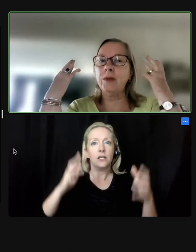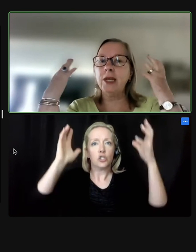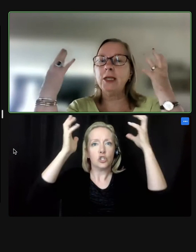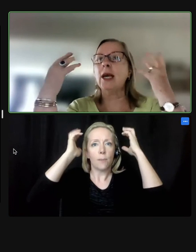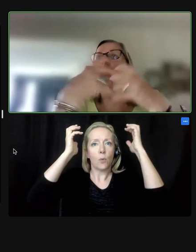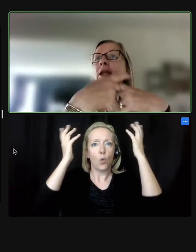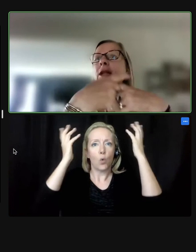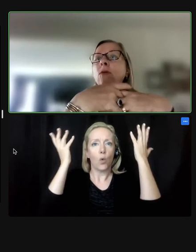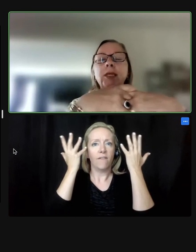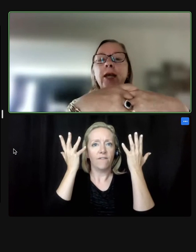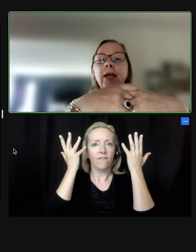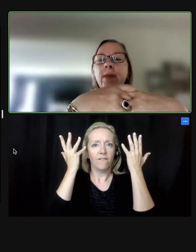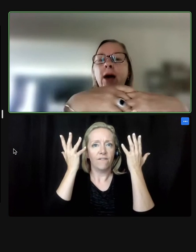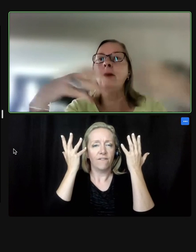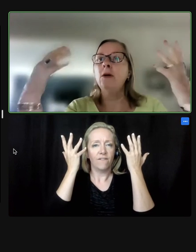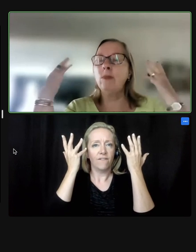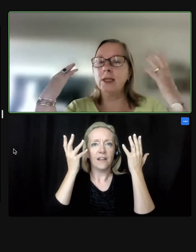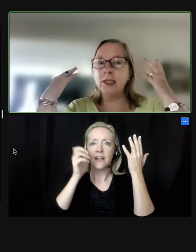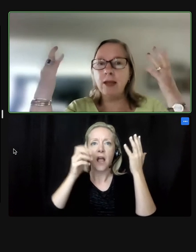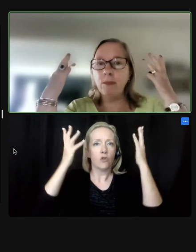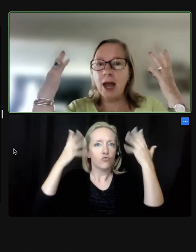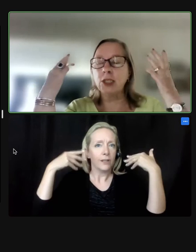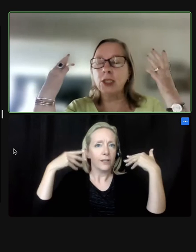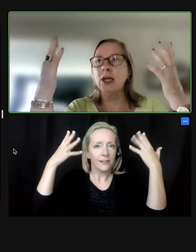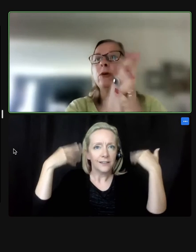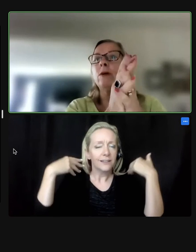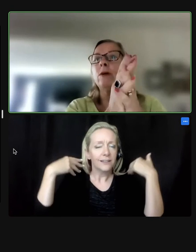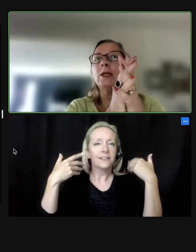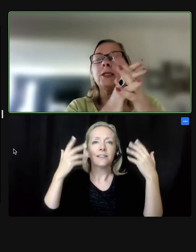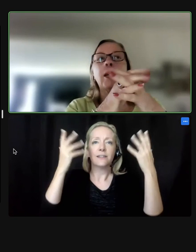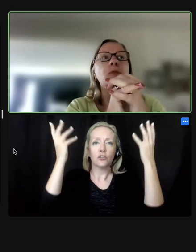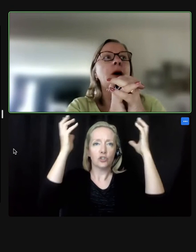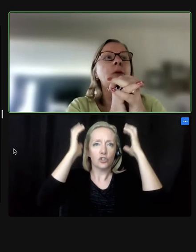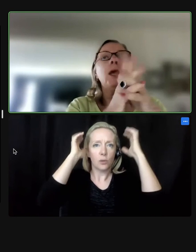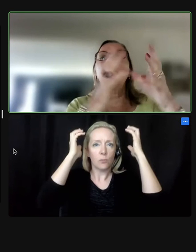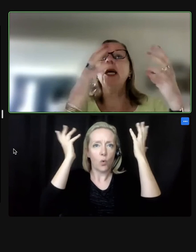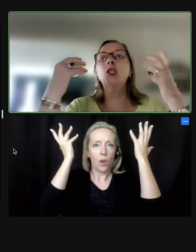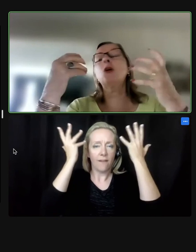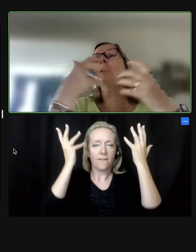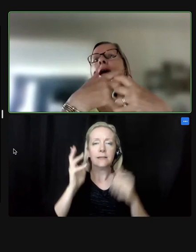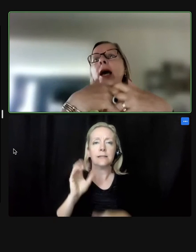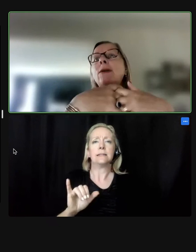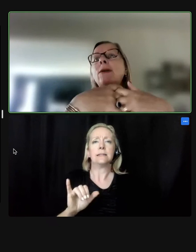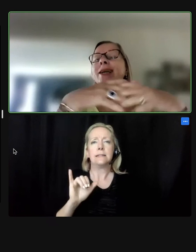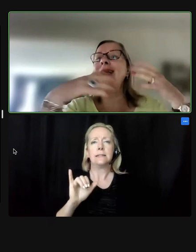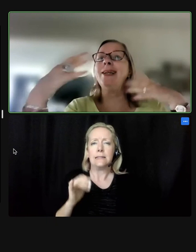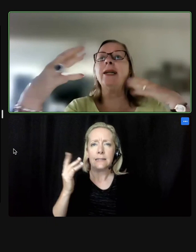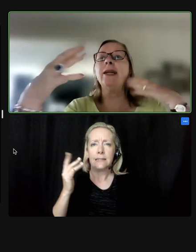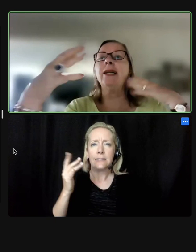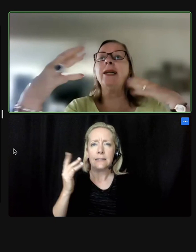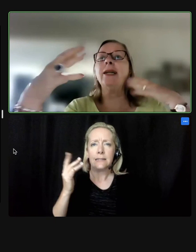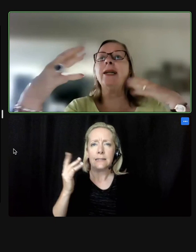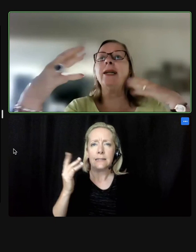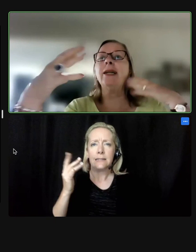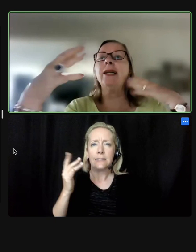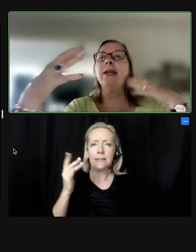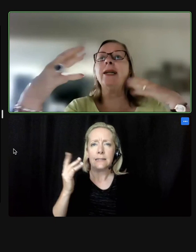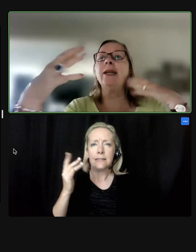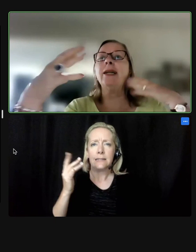the soap in his head, but he always came out with the same amount of shampoo on his head. Well, it turned out he needed